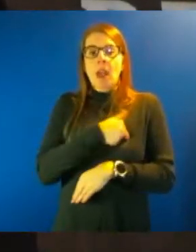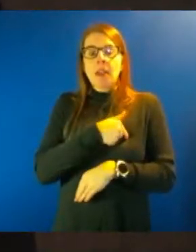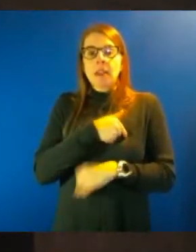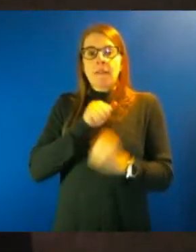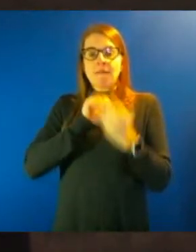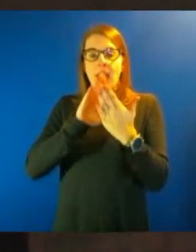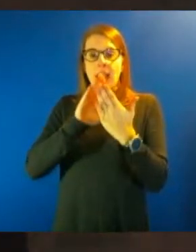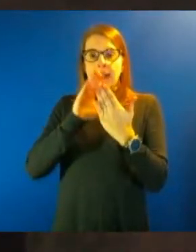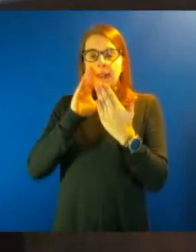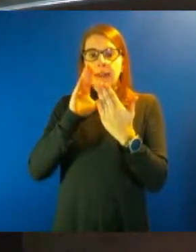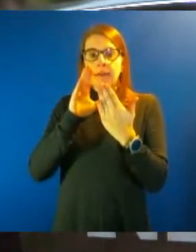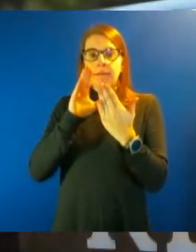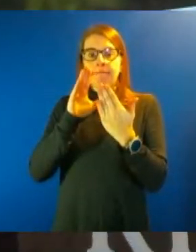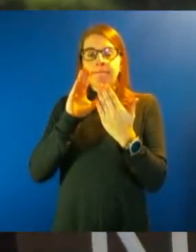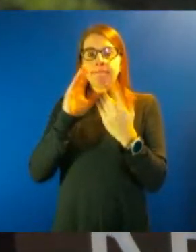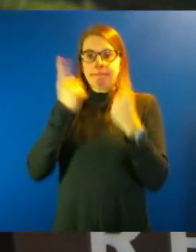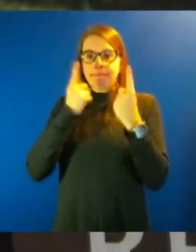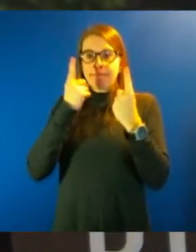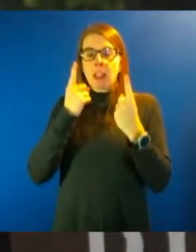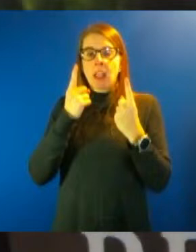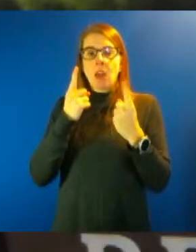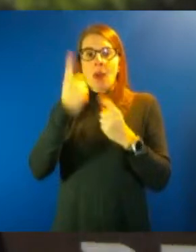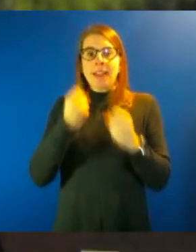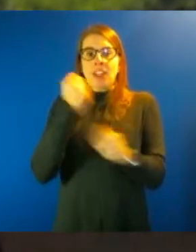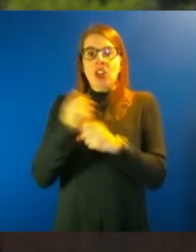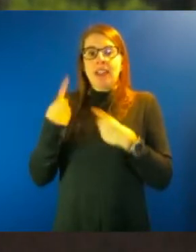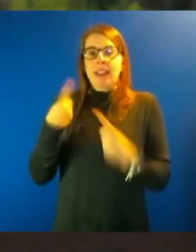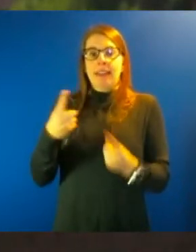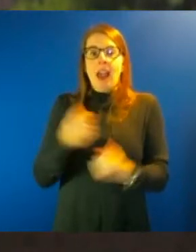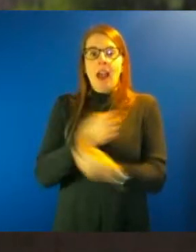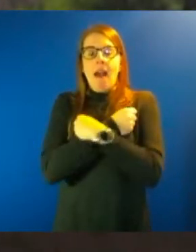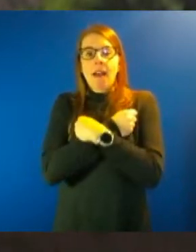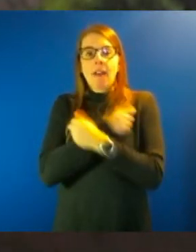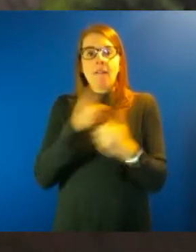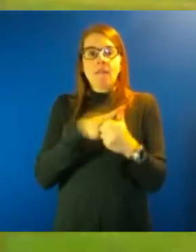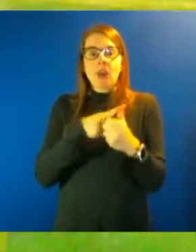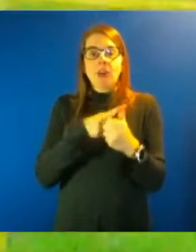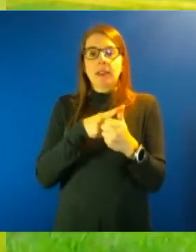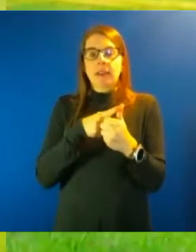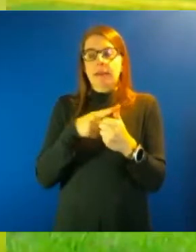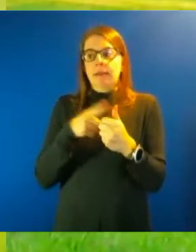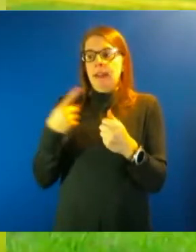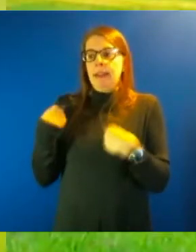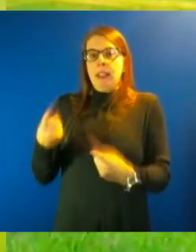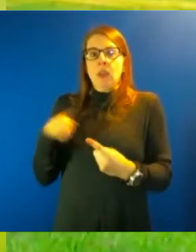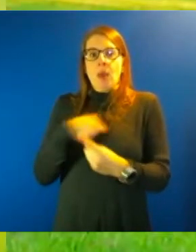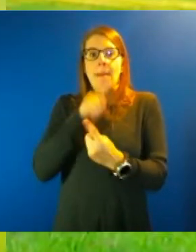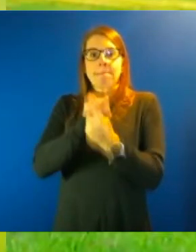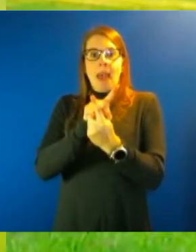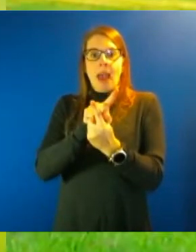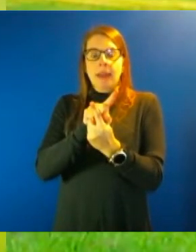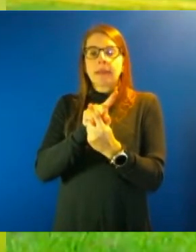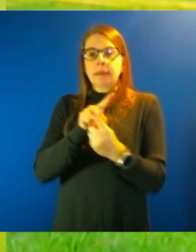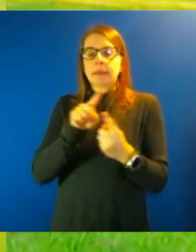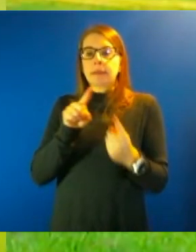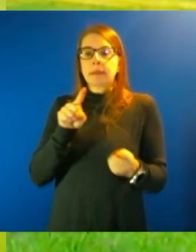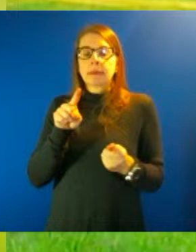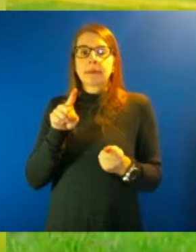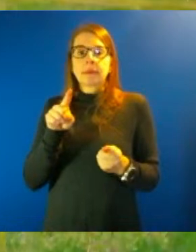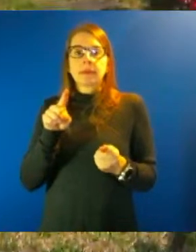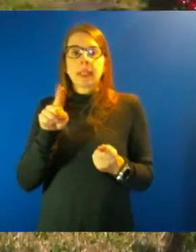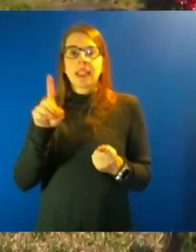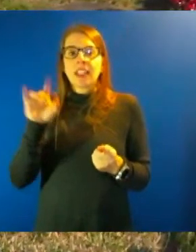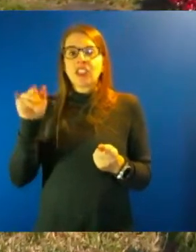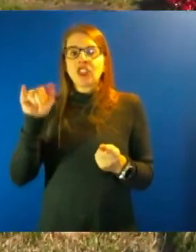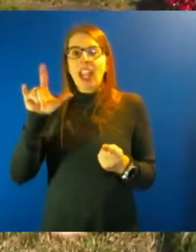It's been a year since that hug, and since we first met Amanda Reynolds. She comes here to remember. Jayliana loves coming here. The